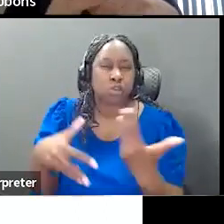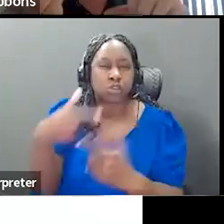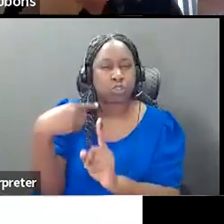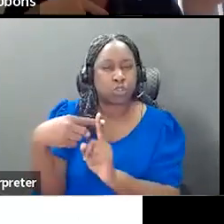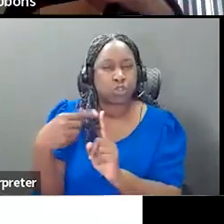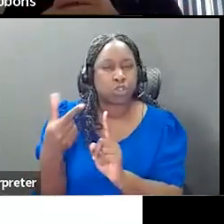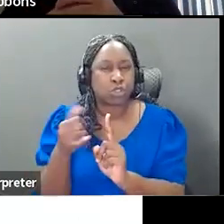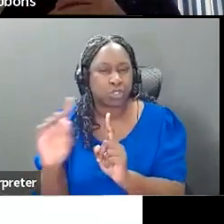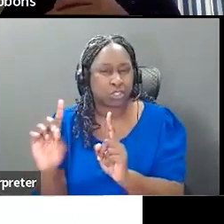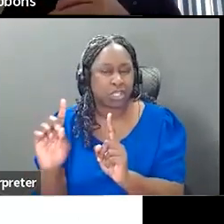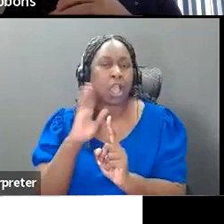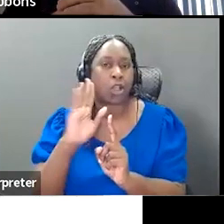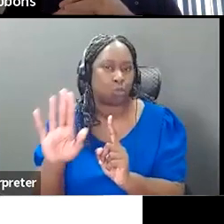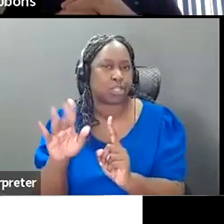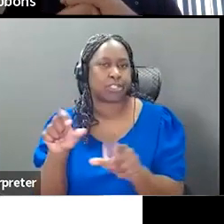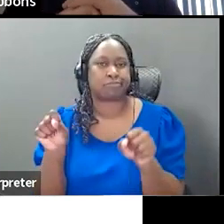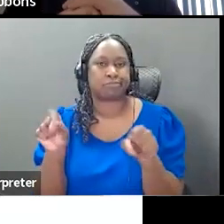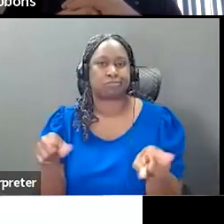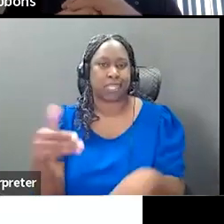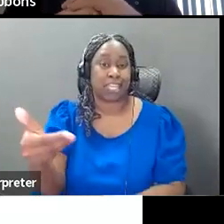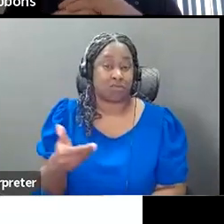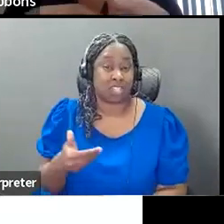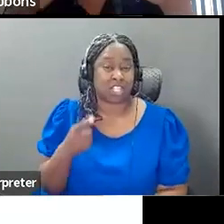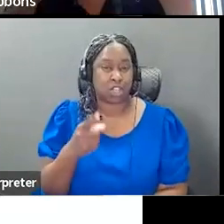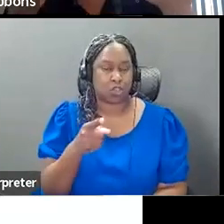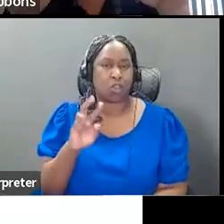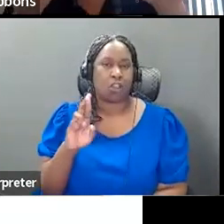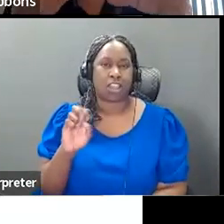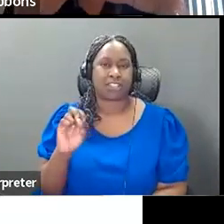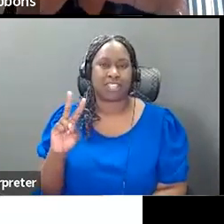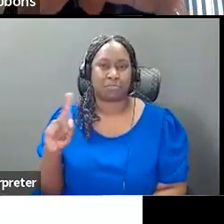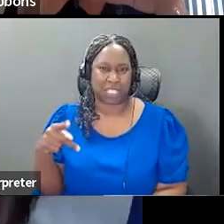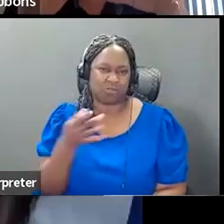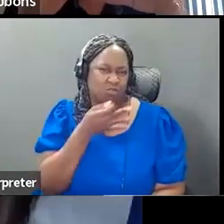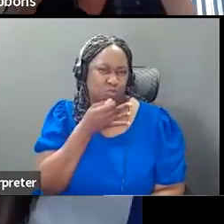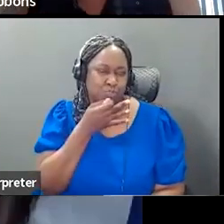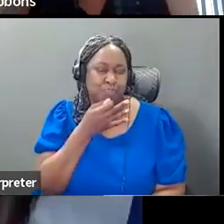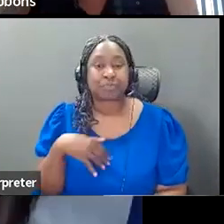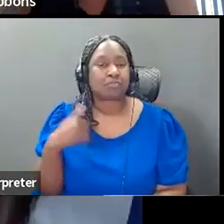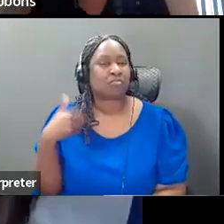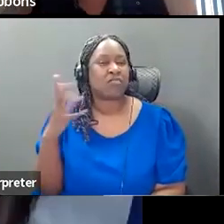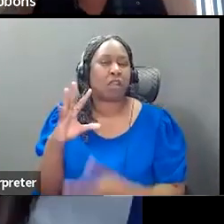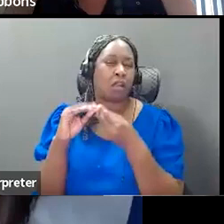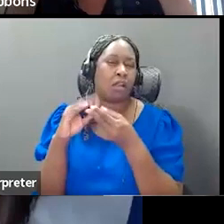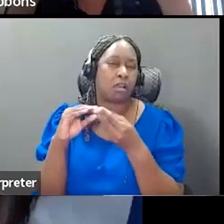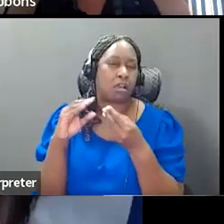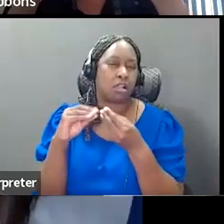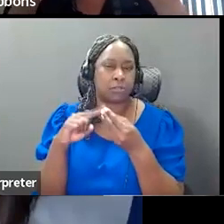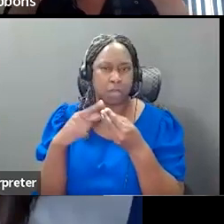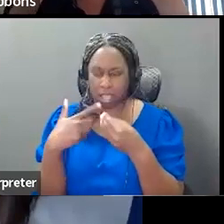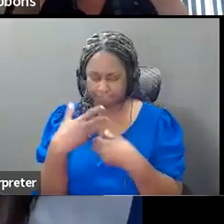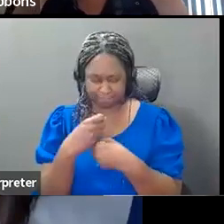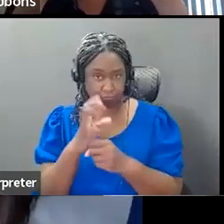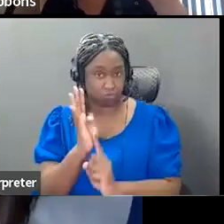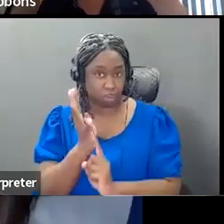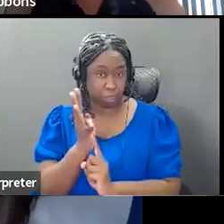here, and we'll send you an invitation to RSVP for that in short order. All right, with that, I've yacked at you long enough, although apparently I did it in a span of about 4 minutes, which is